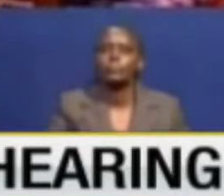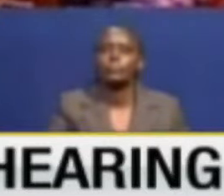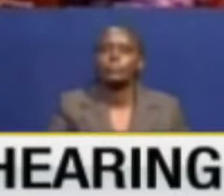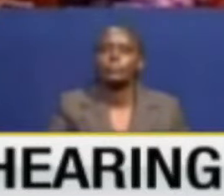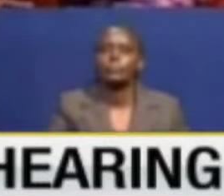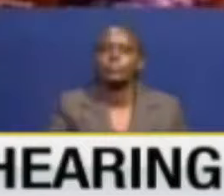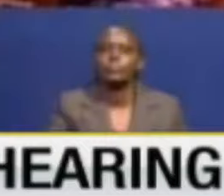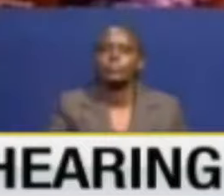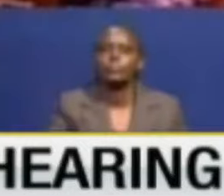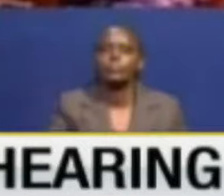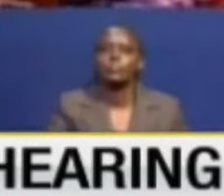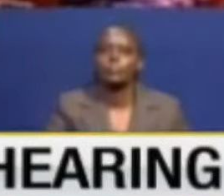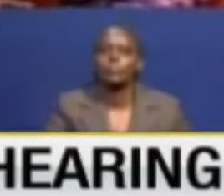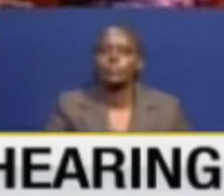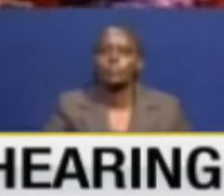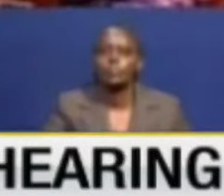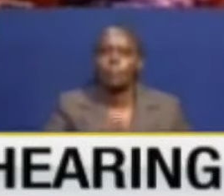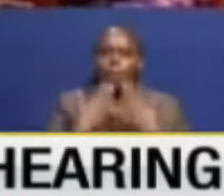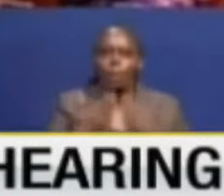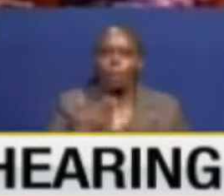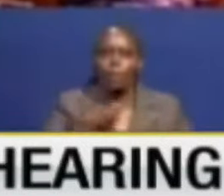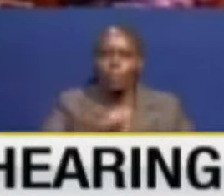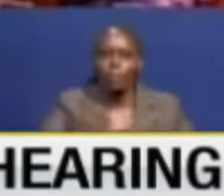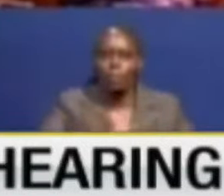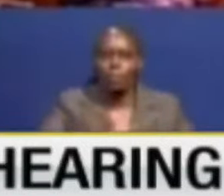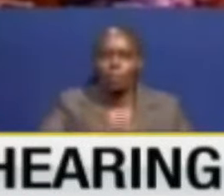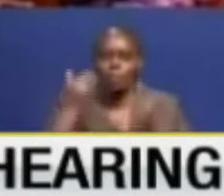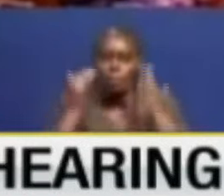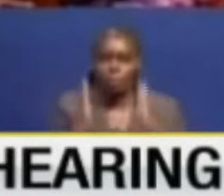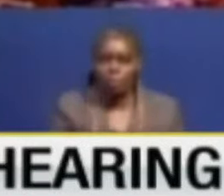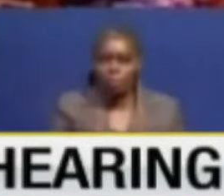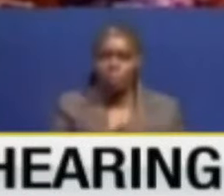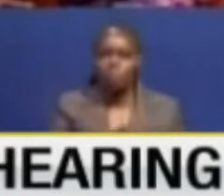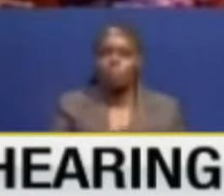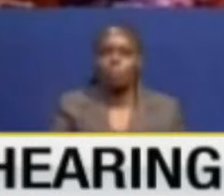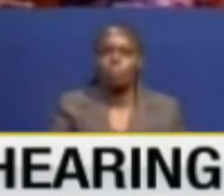Thank you, counsel, for the governor. Now,